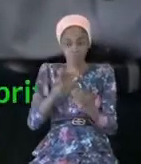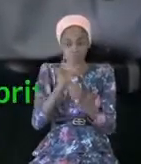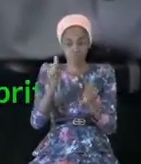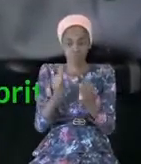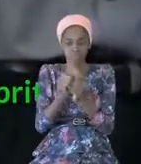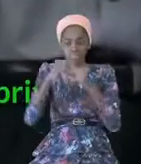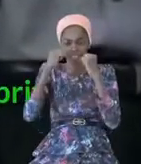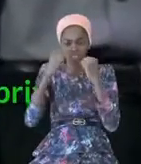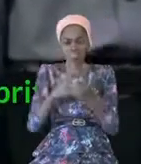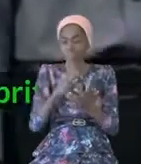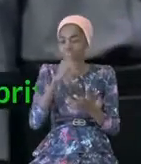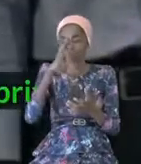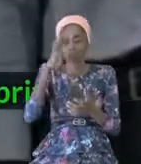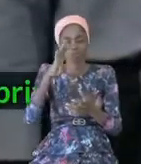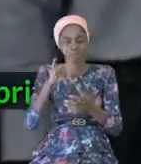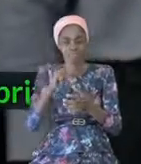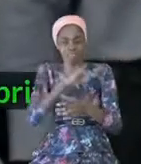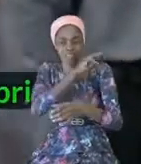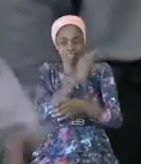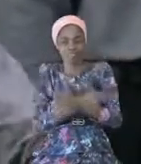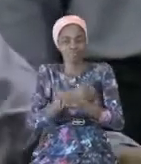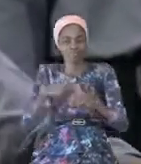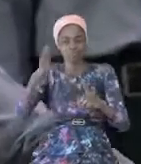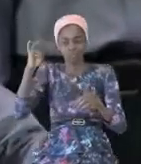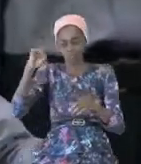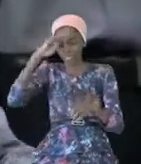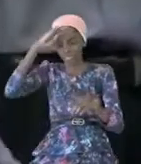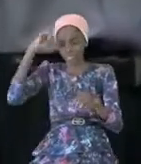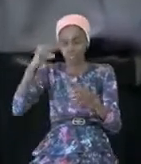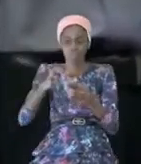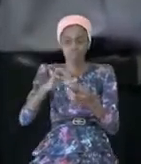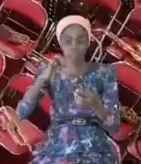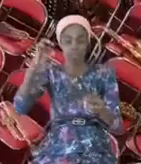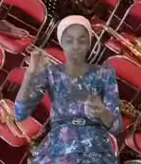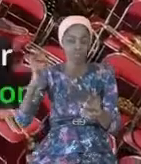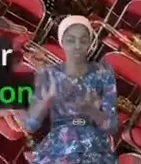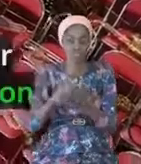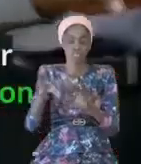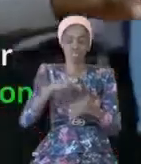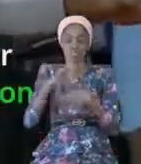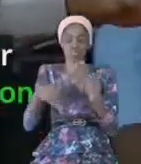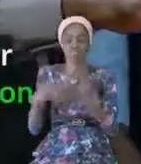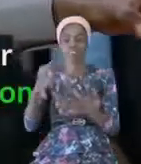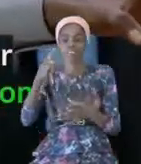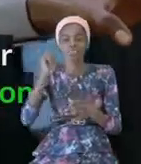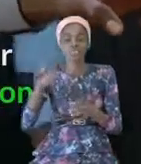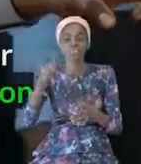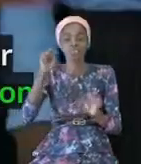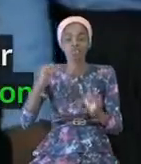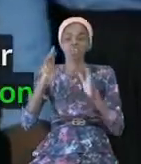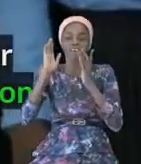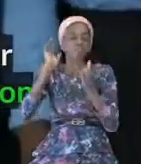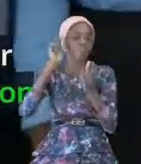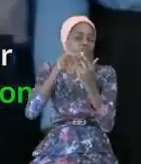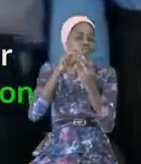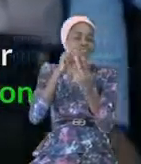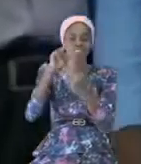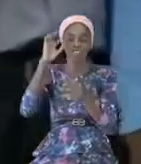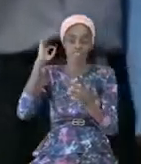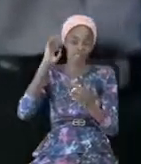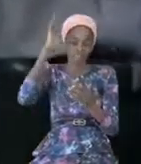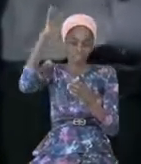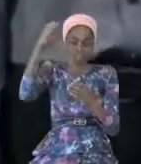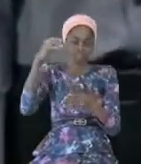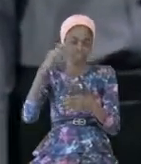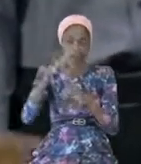It's not by might but by His Spirit that we do all things. Yes, you can face the future when your